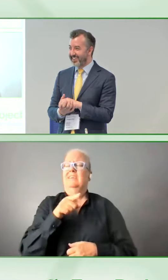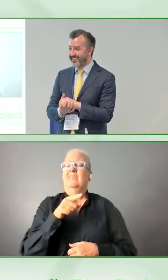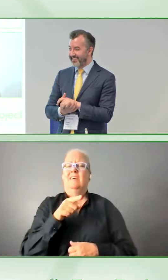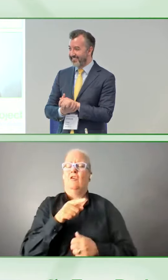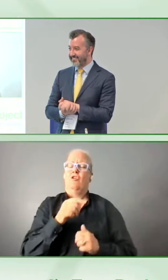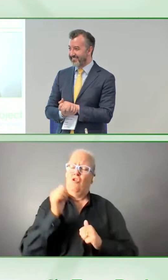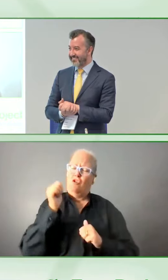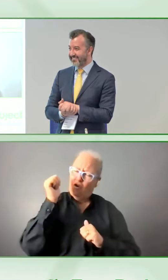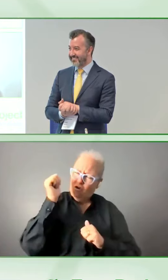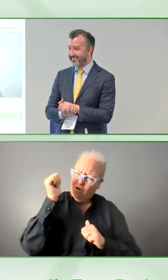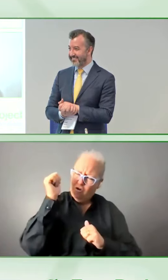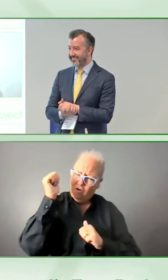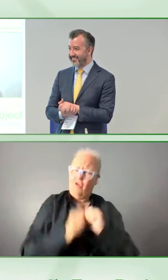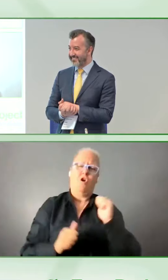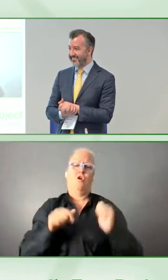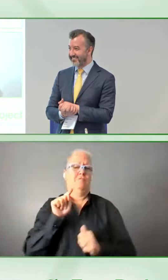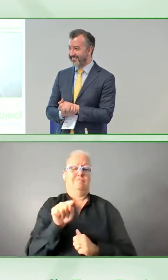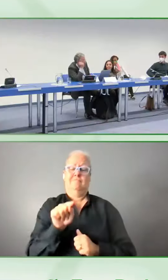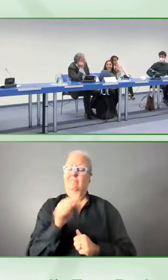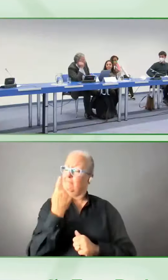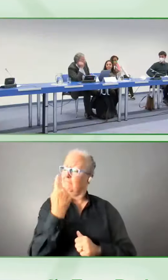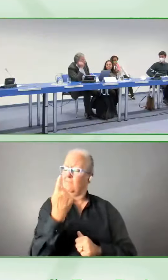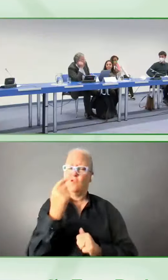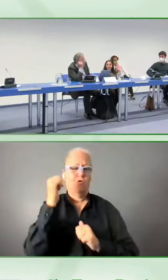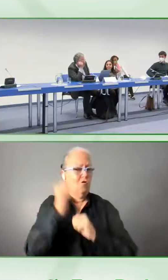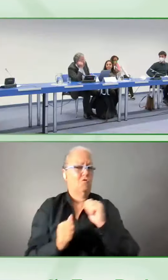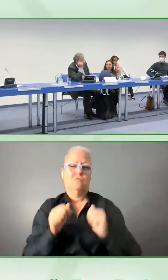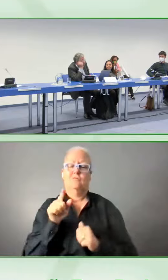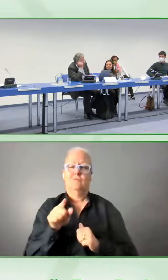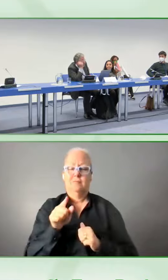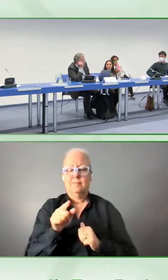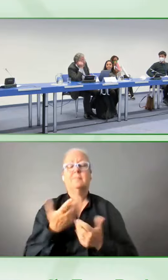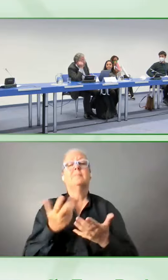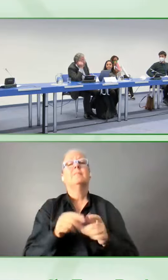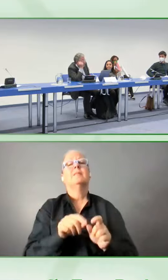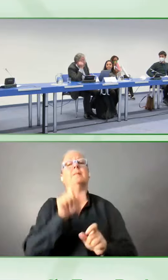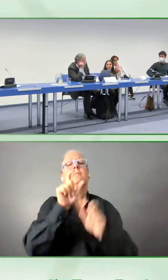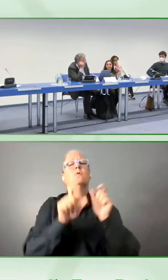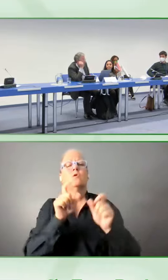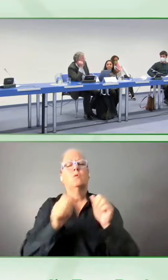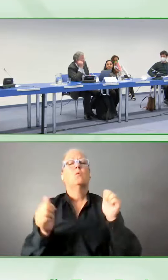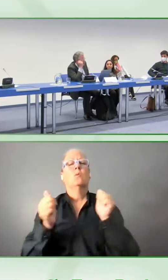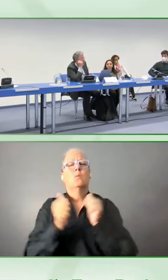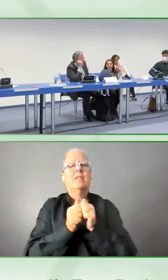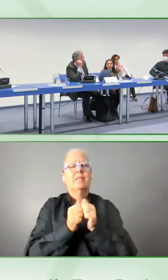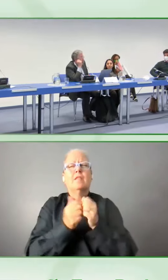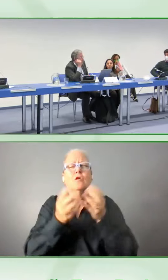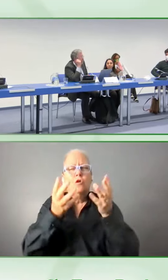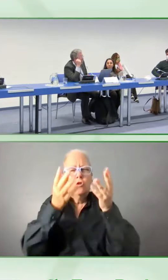So, which is people with a learning difficulty,